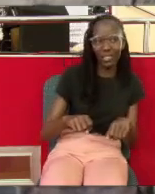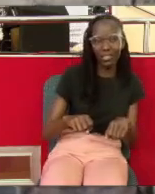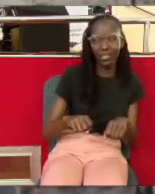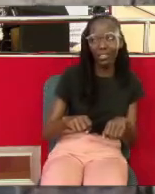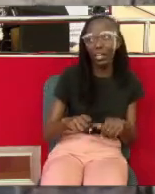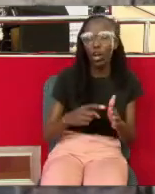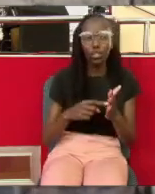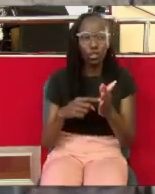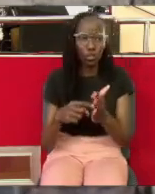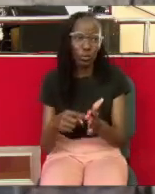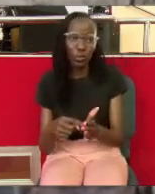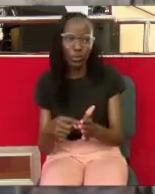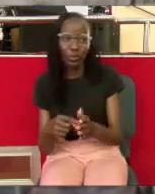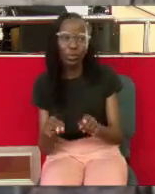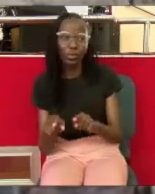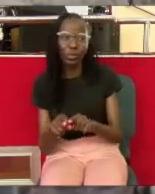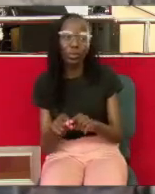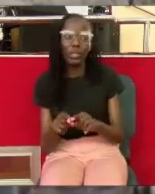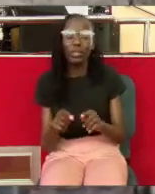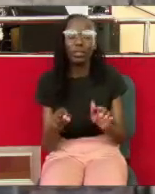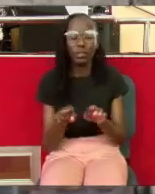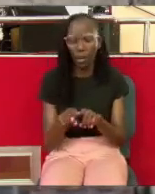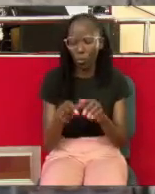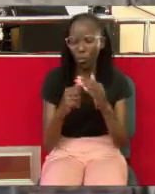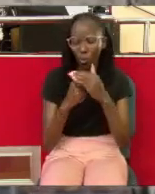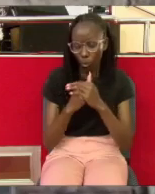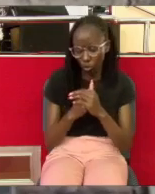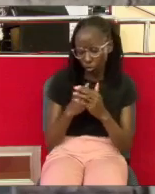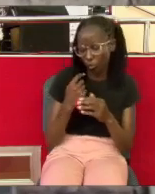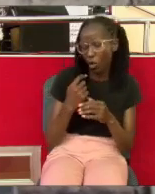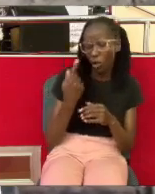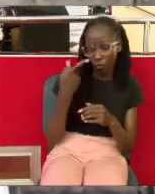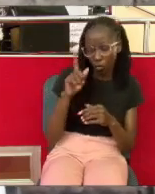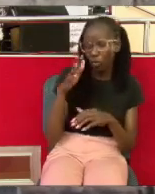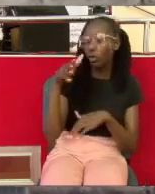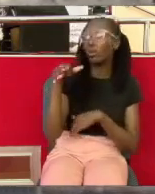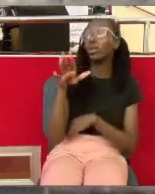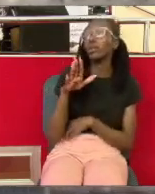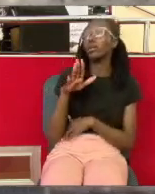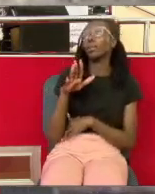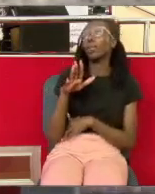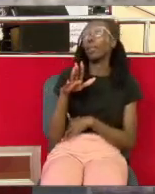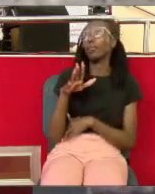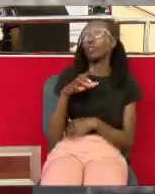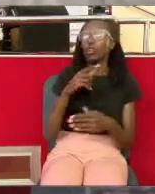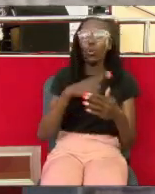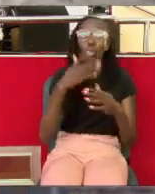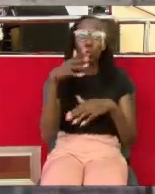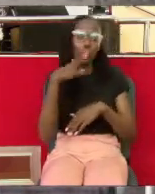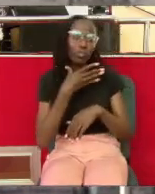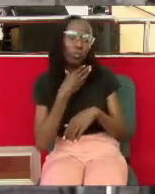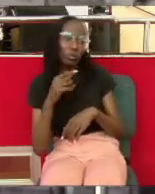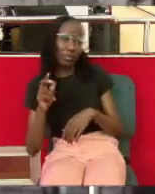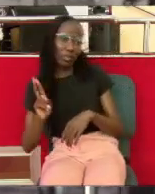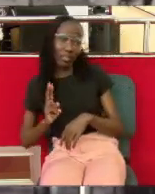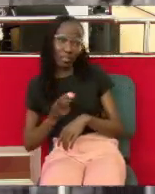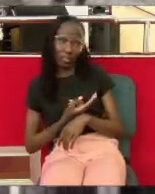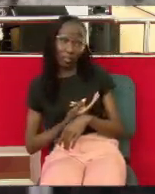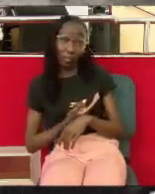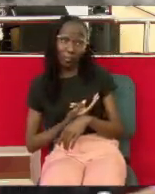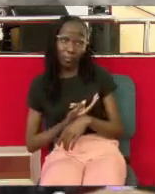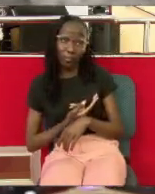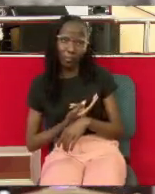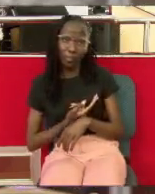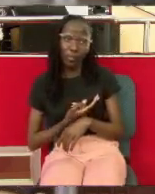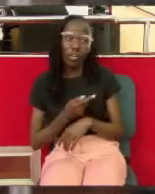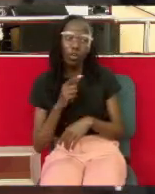Ikiweza kutamani. And worship for who he is. Na kumwabudu kwani yeye ni nani. What God wants us to get to. Mungu anataka tufikie nini. In us